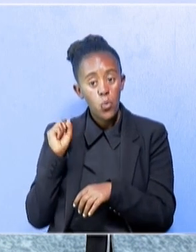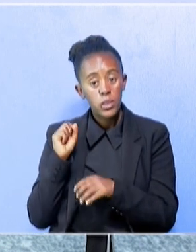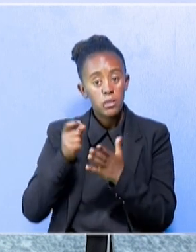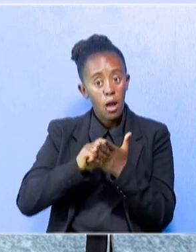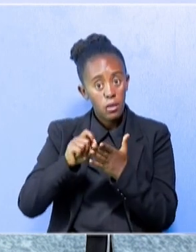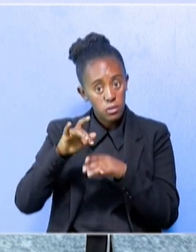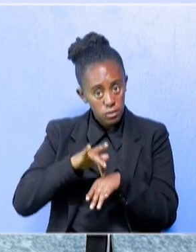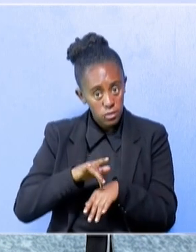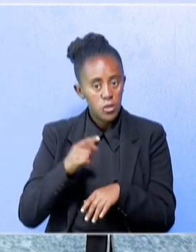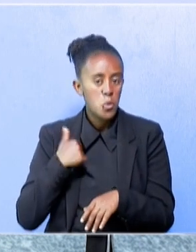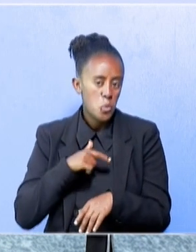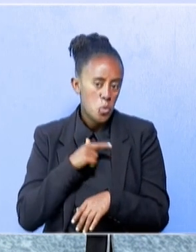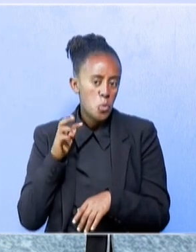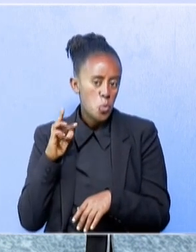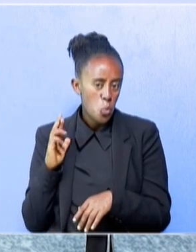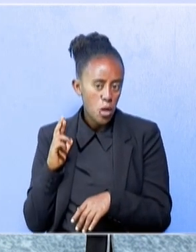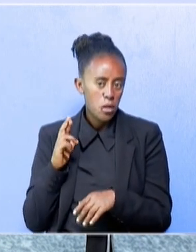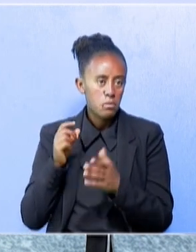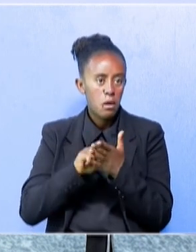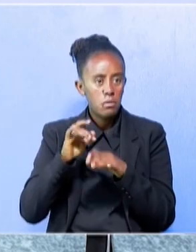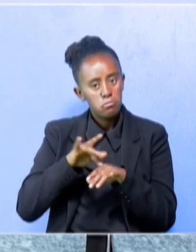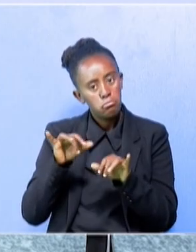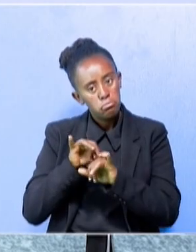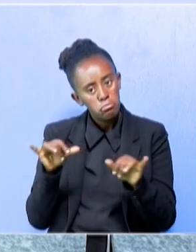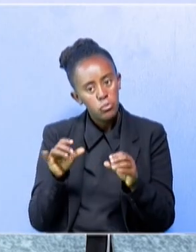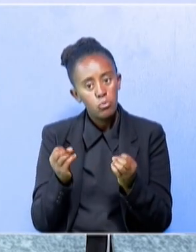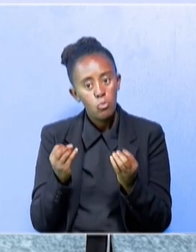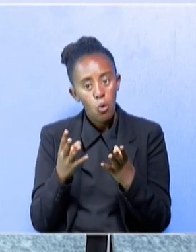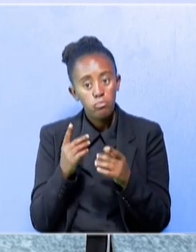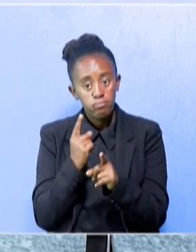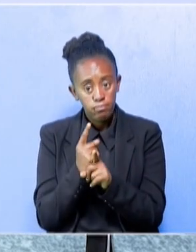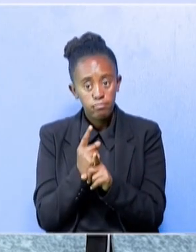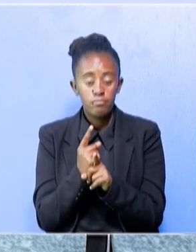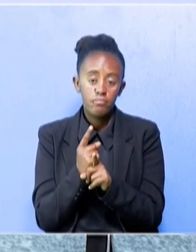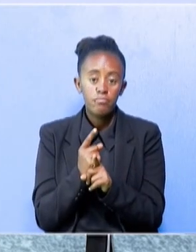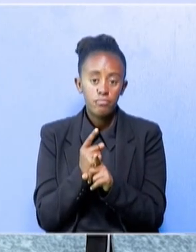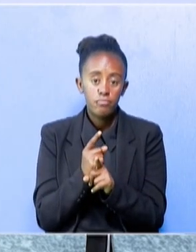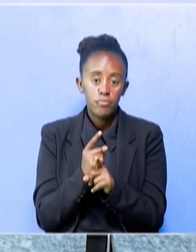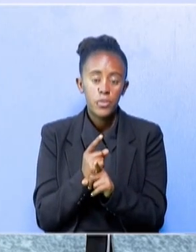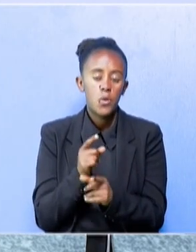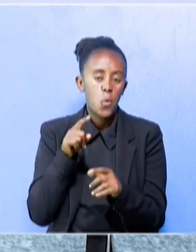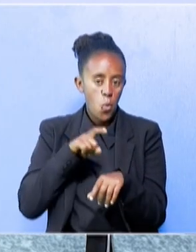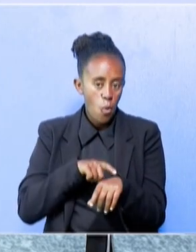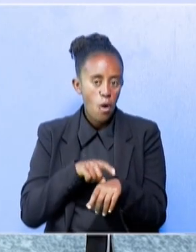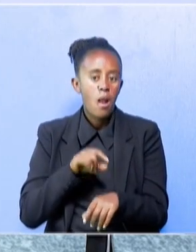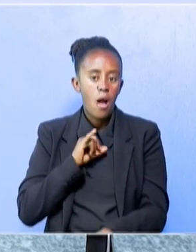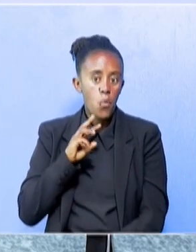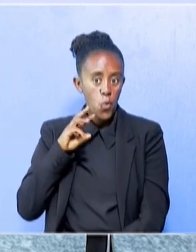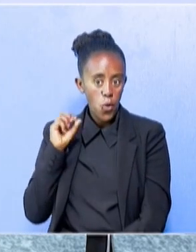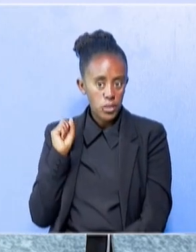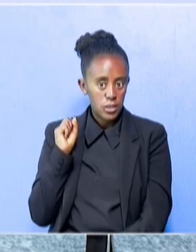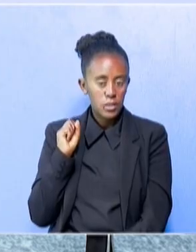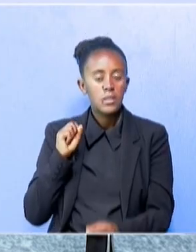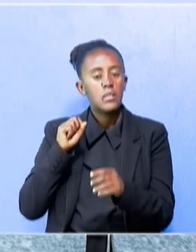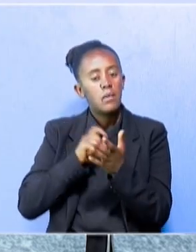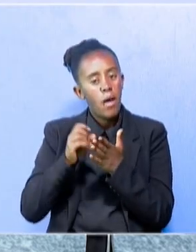okay, well, we were writing to our brother, etc. But more of it is appropriate to say that while I was writing to my brother, somebody knocked